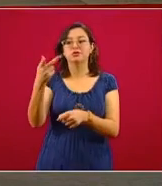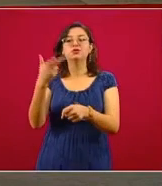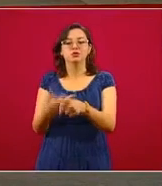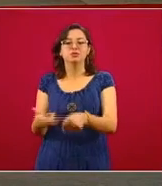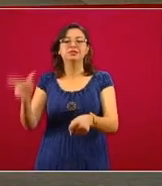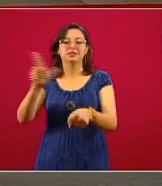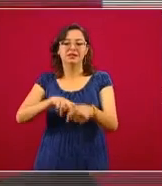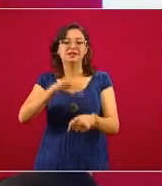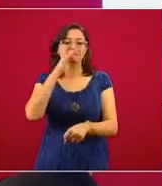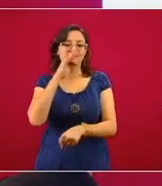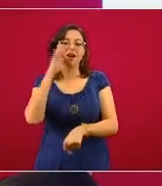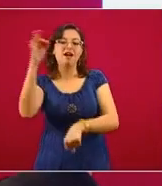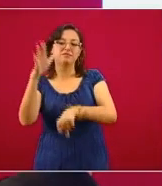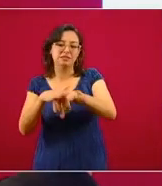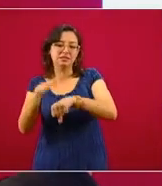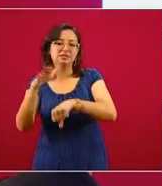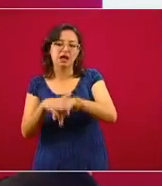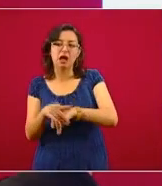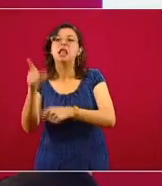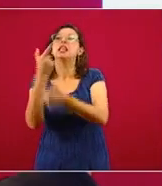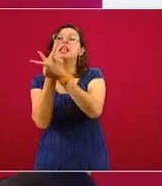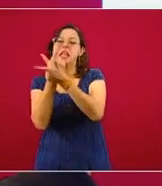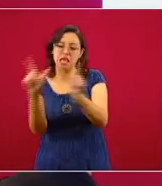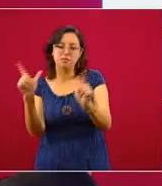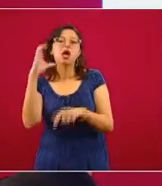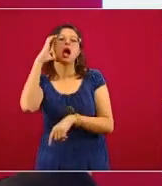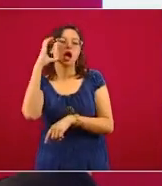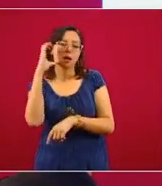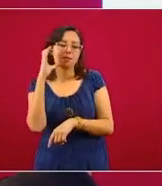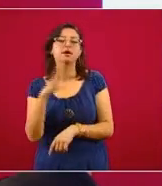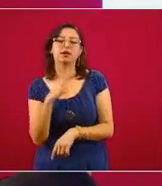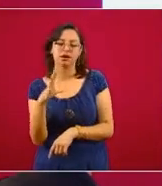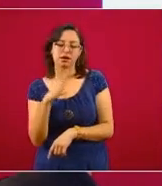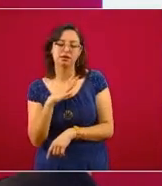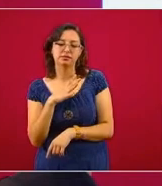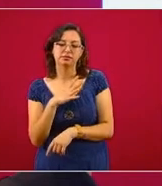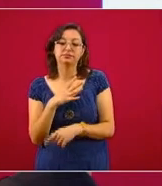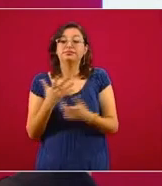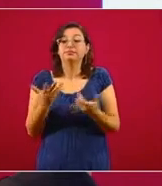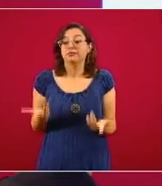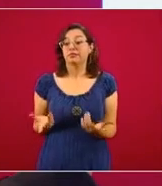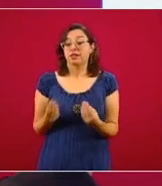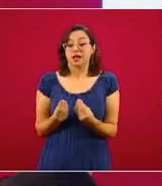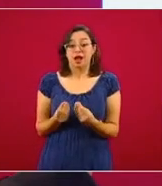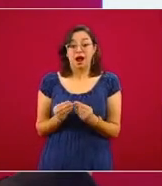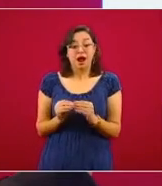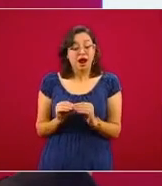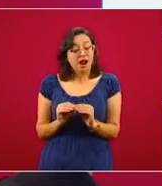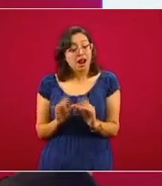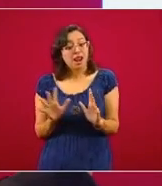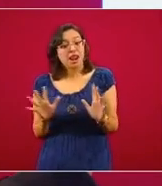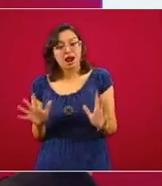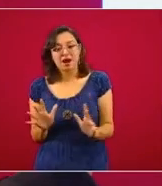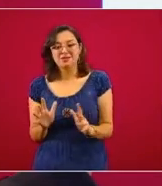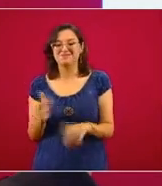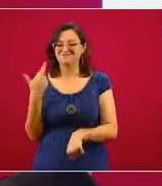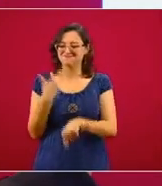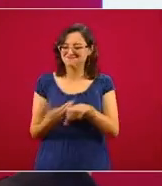you, but we are going to say, we know that this hospital has a bed waiting for you so that there won't be hallway medicine.